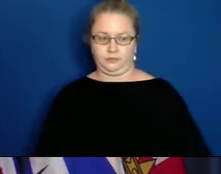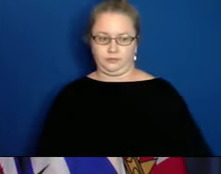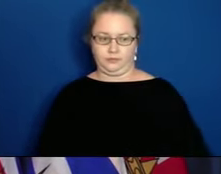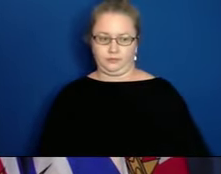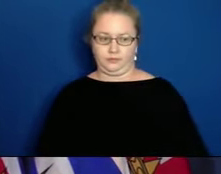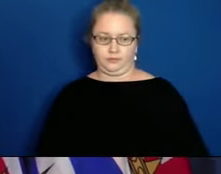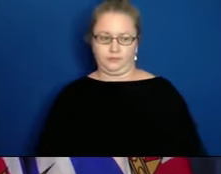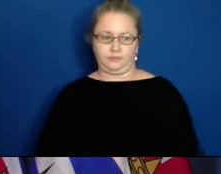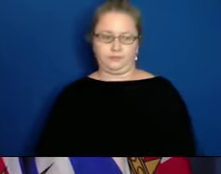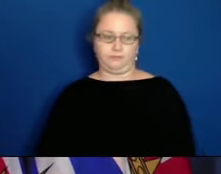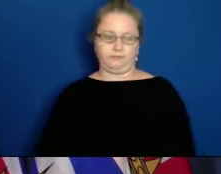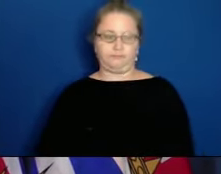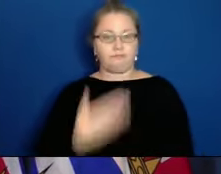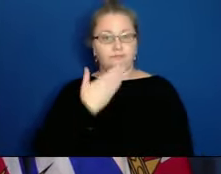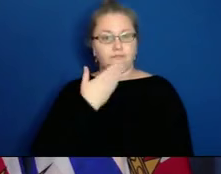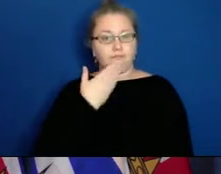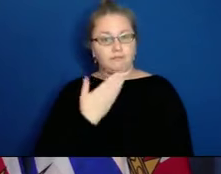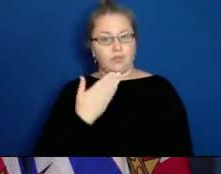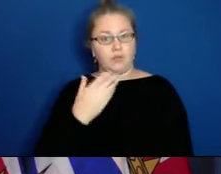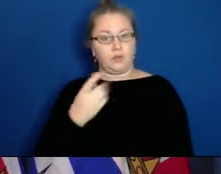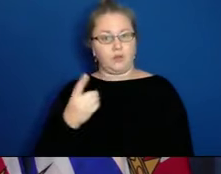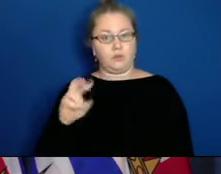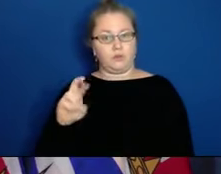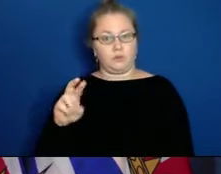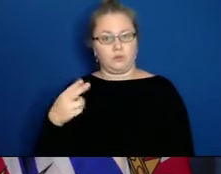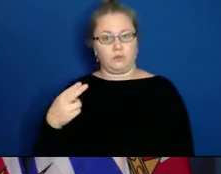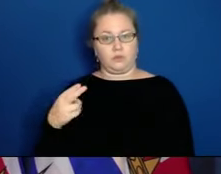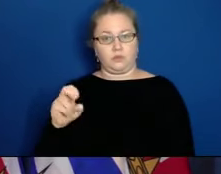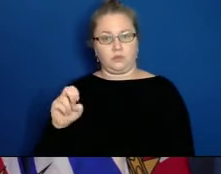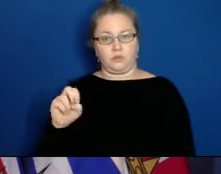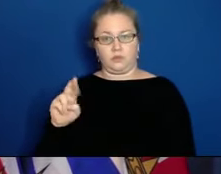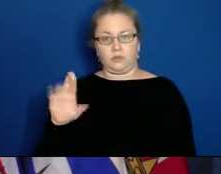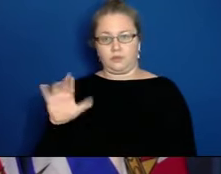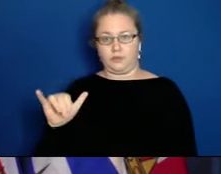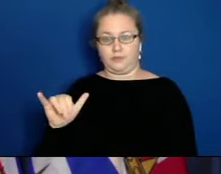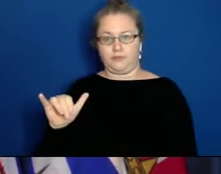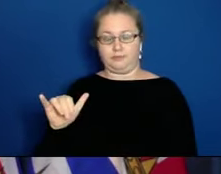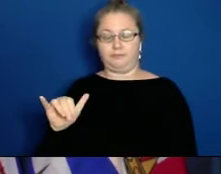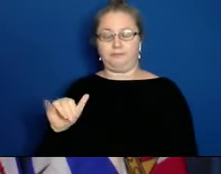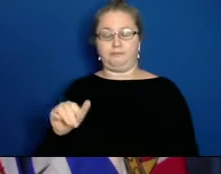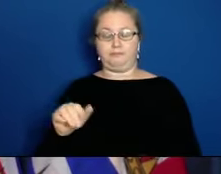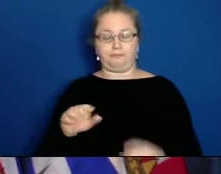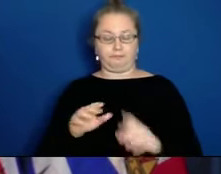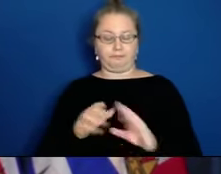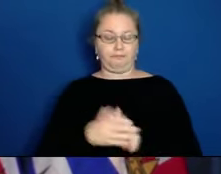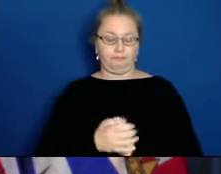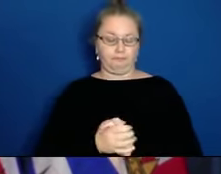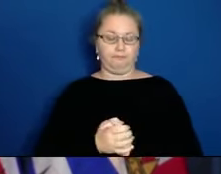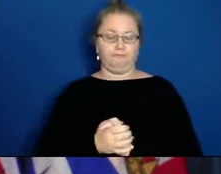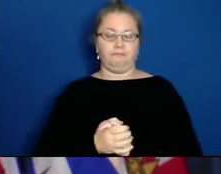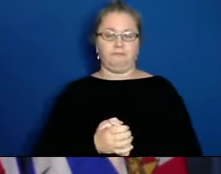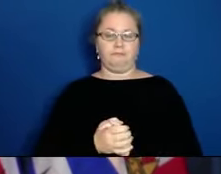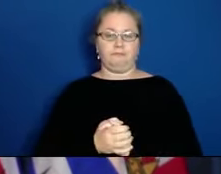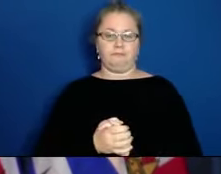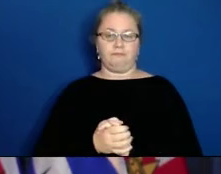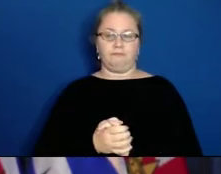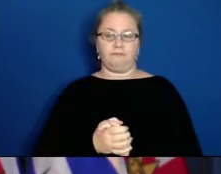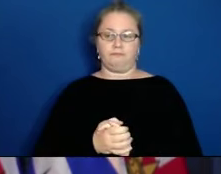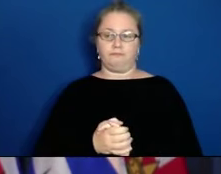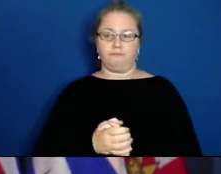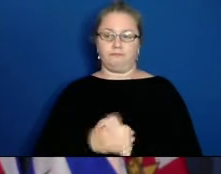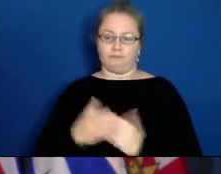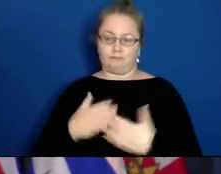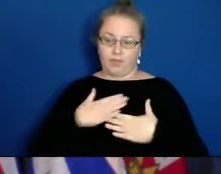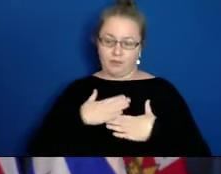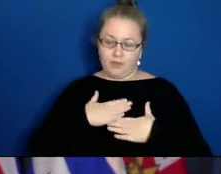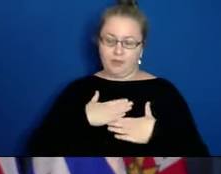Thank you very much, Dr. Henry. And I wanted to start by expressing my condolences, those of the premiers, those of the